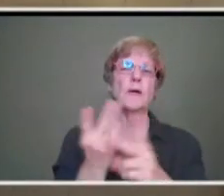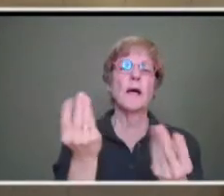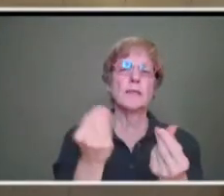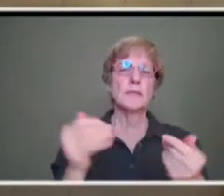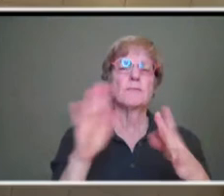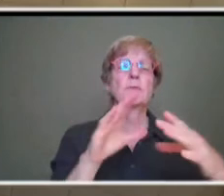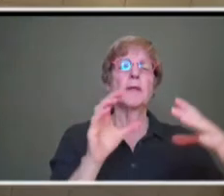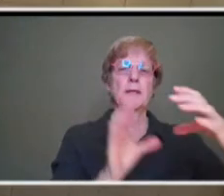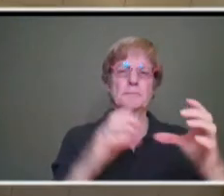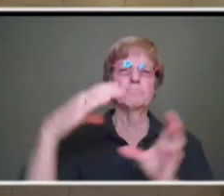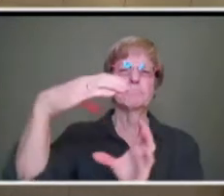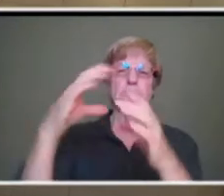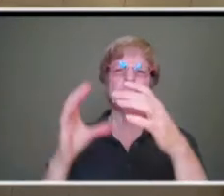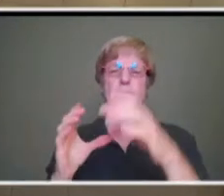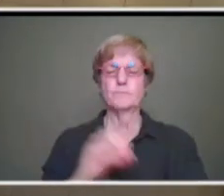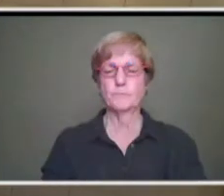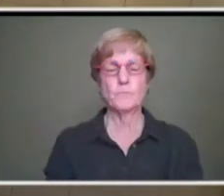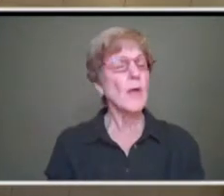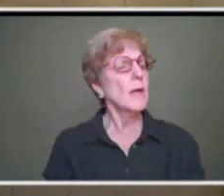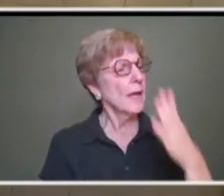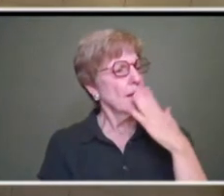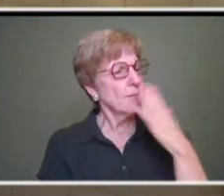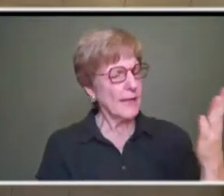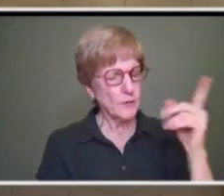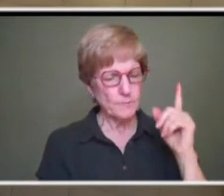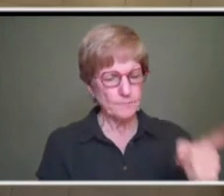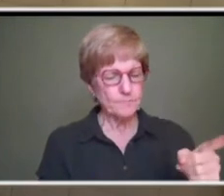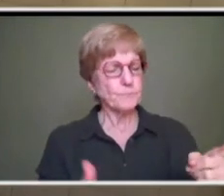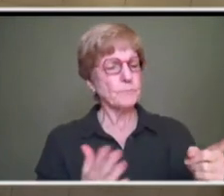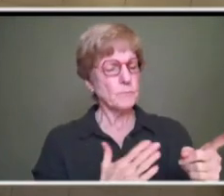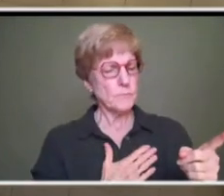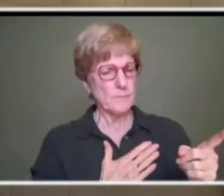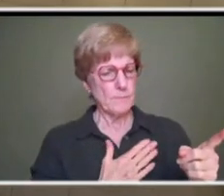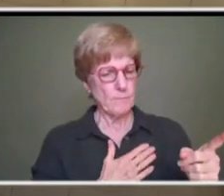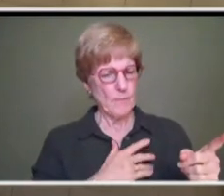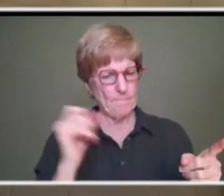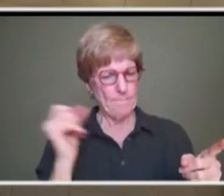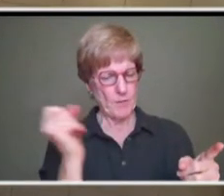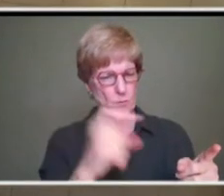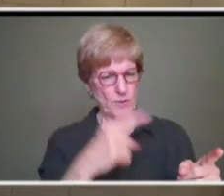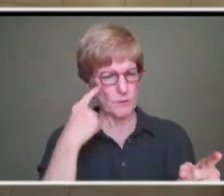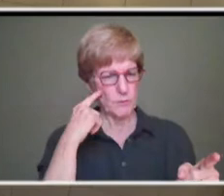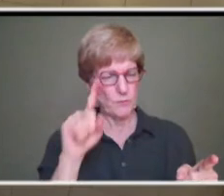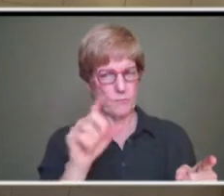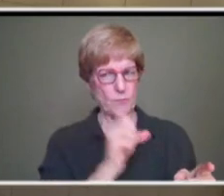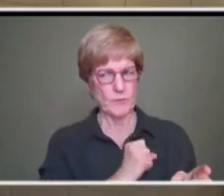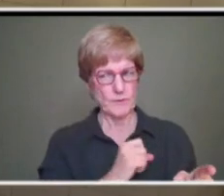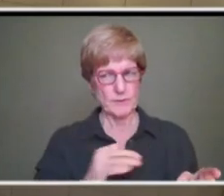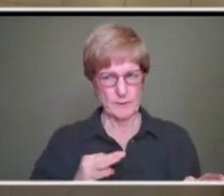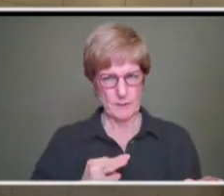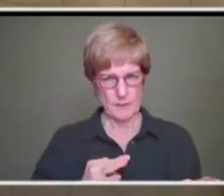Ms Johnson yes thank you mayor Pro tem my question is for staff